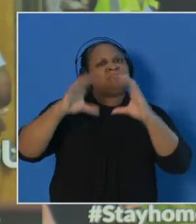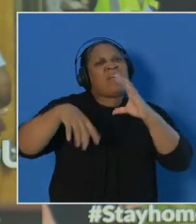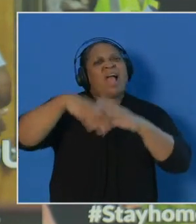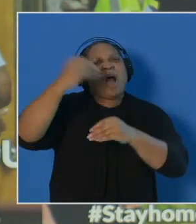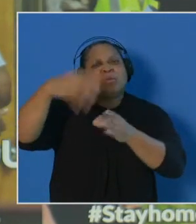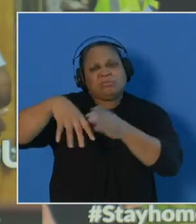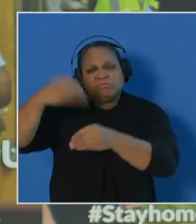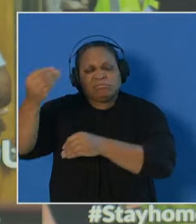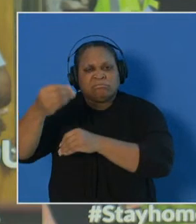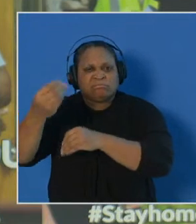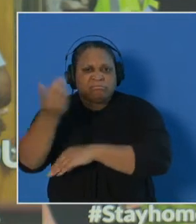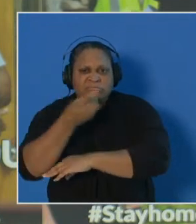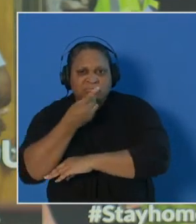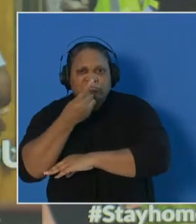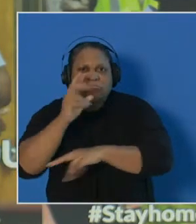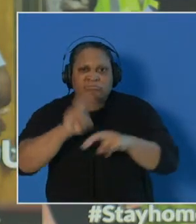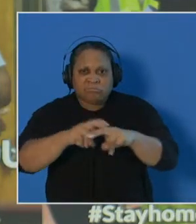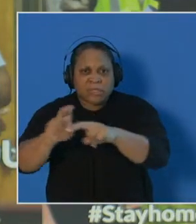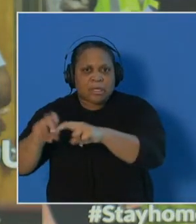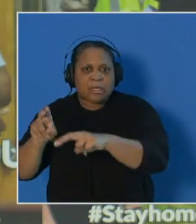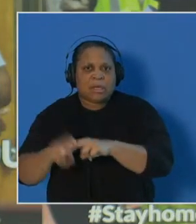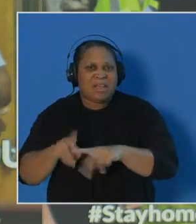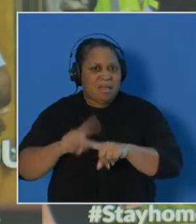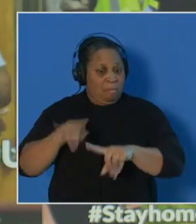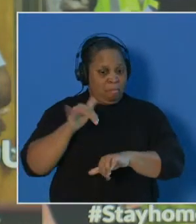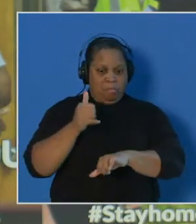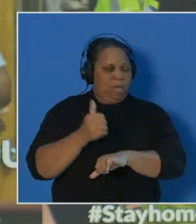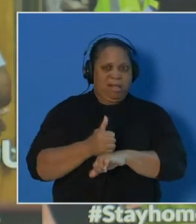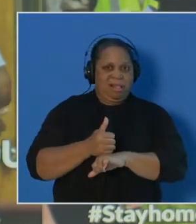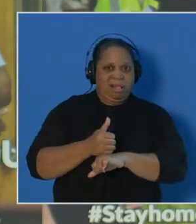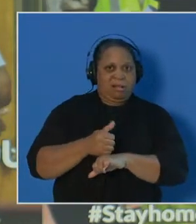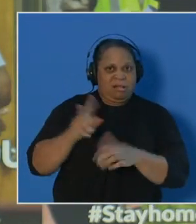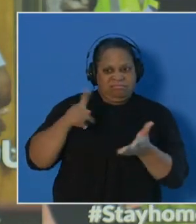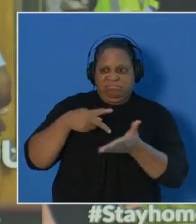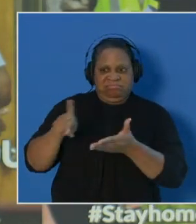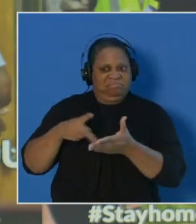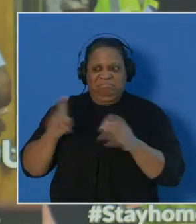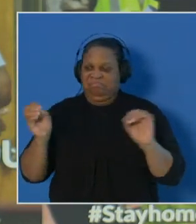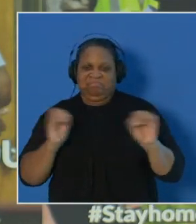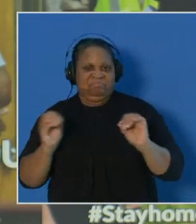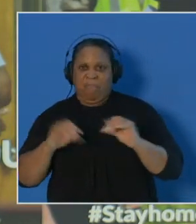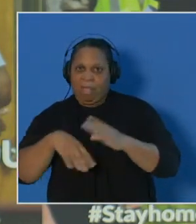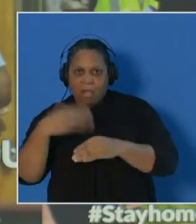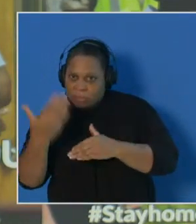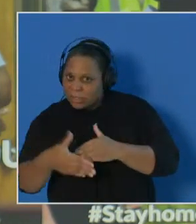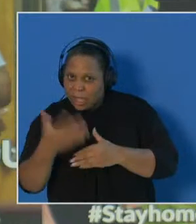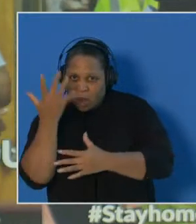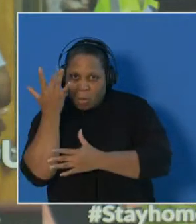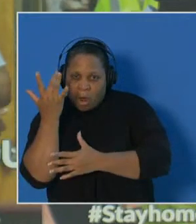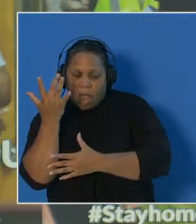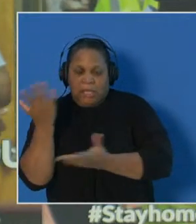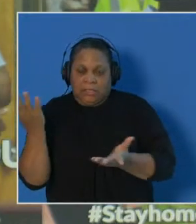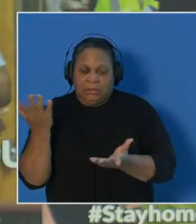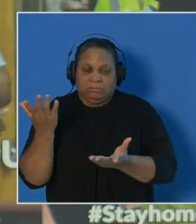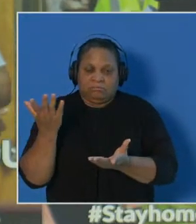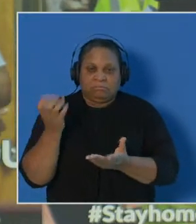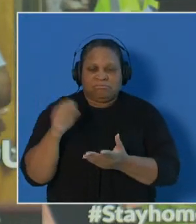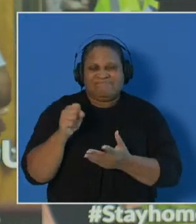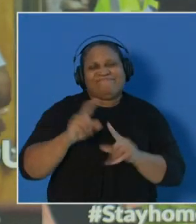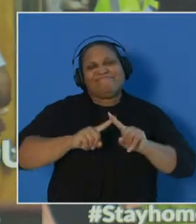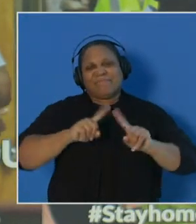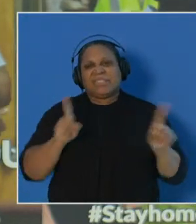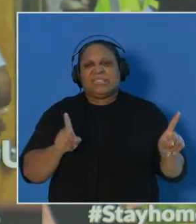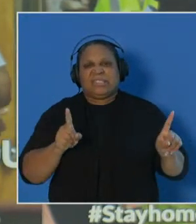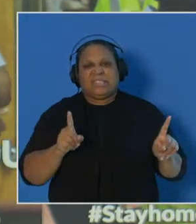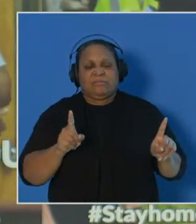outdoor facilities, whereas clubs are not allowed to construct outdoor bar facilities. There is an actual difference